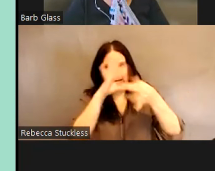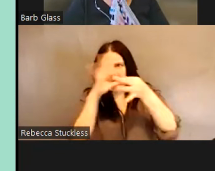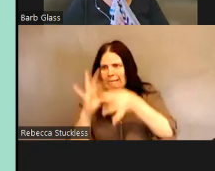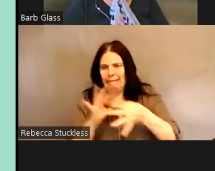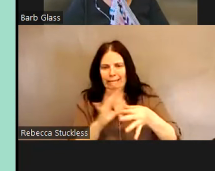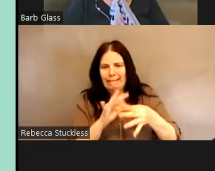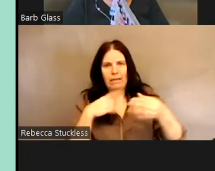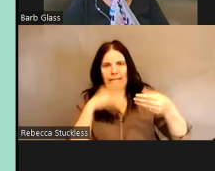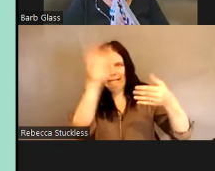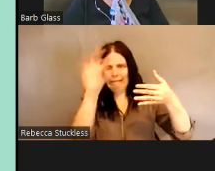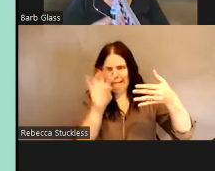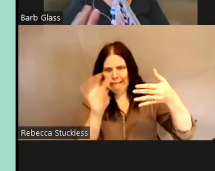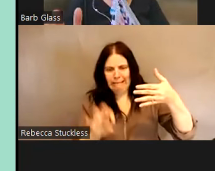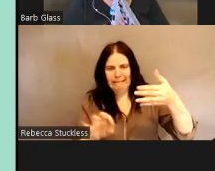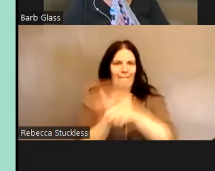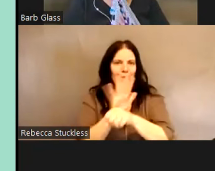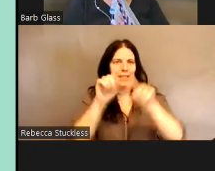Manage learning.